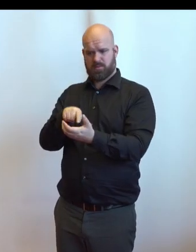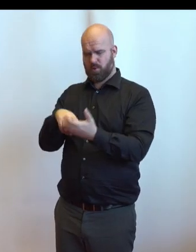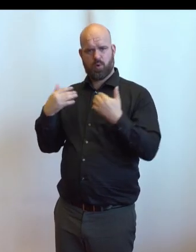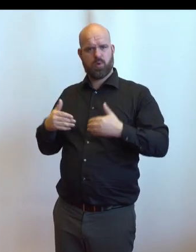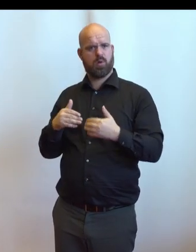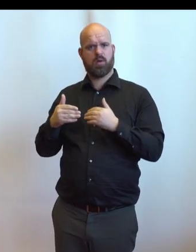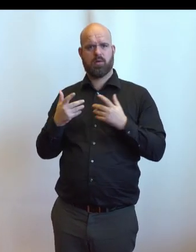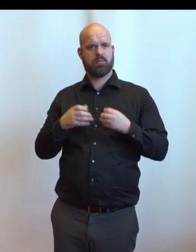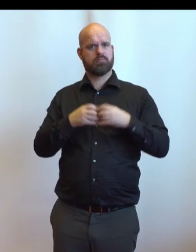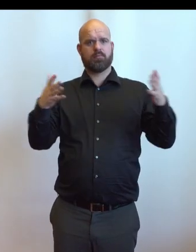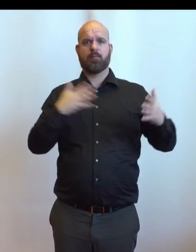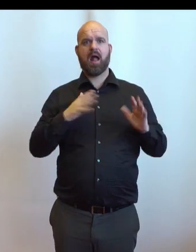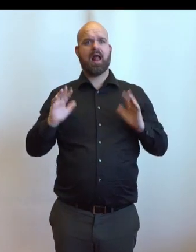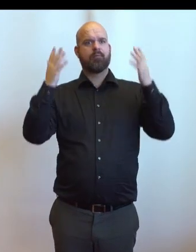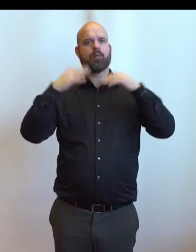lives meaningful and fulfilled.